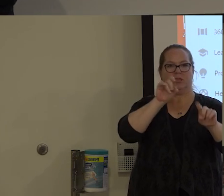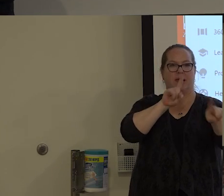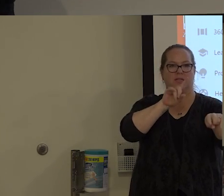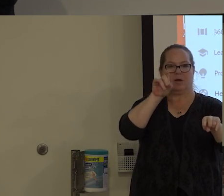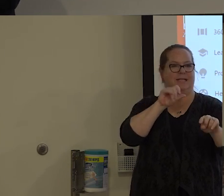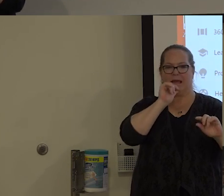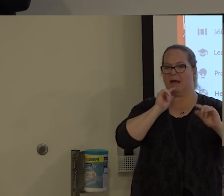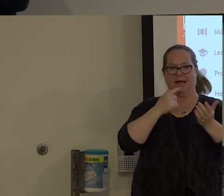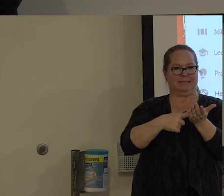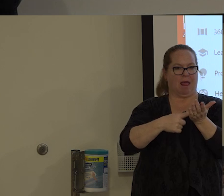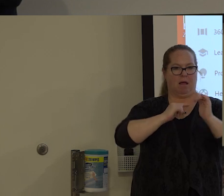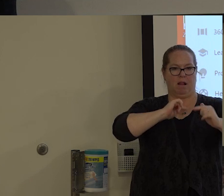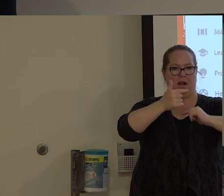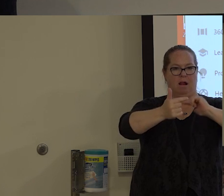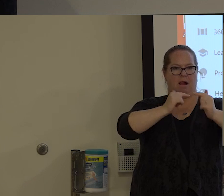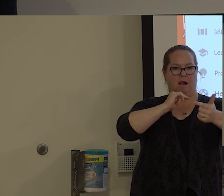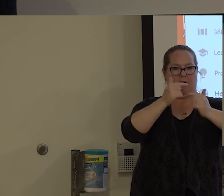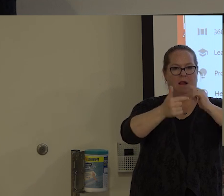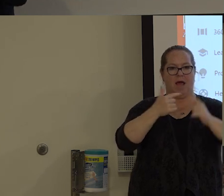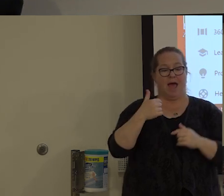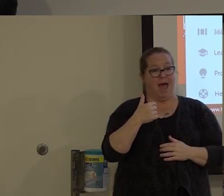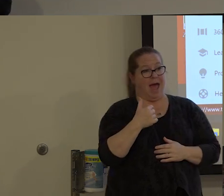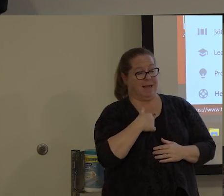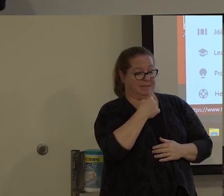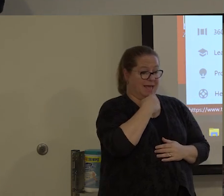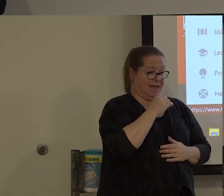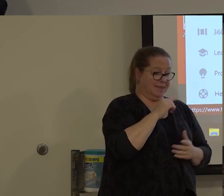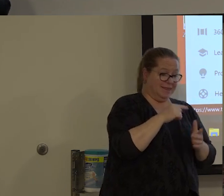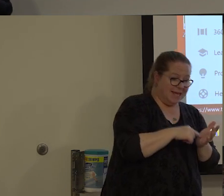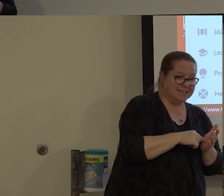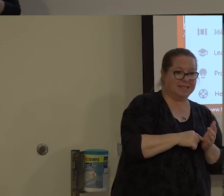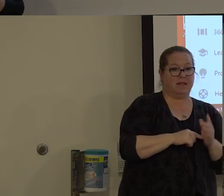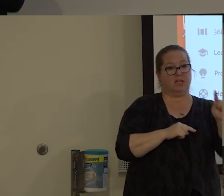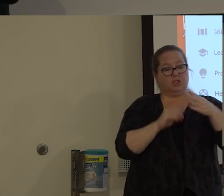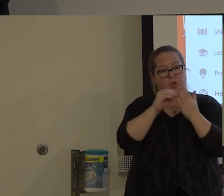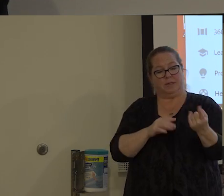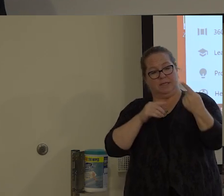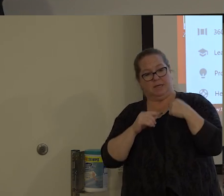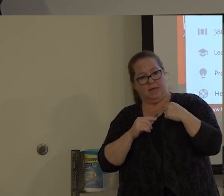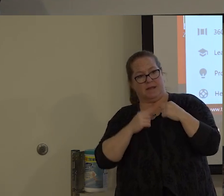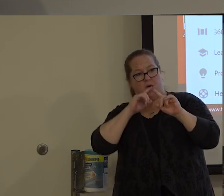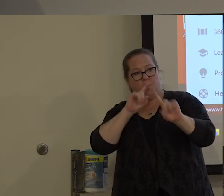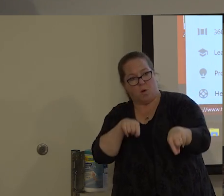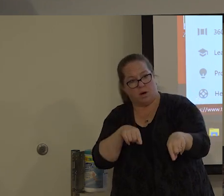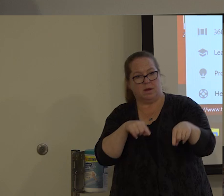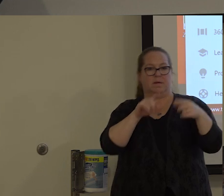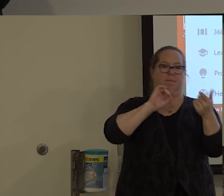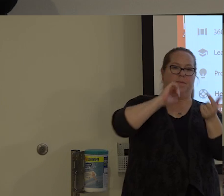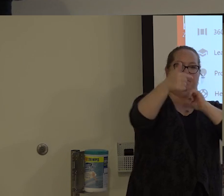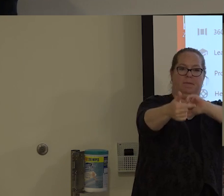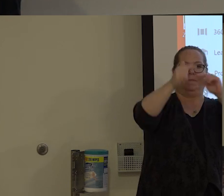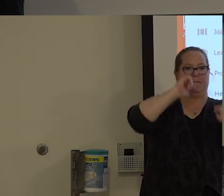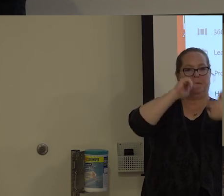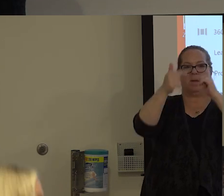like a dialogue where you're saying, I'm saying this, then a student comes in and says something, then you're recorded saying something. No, I can't